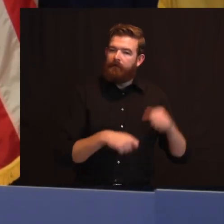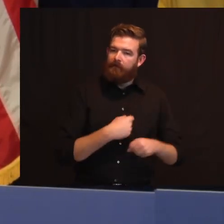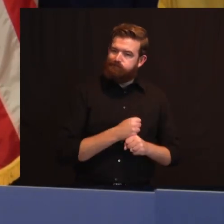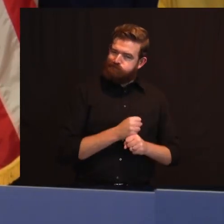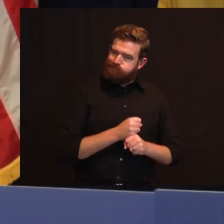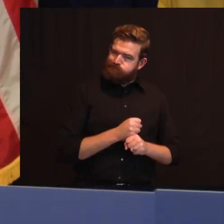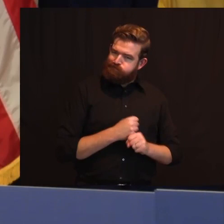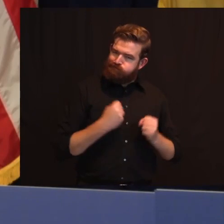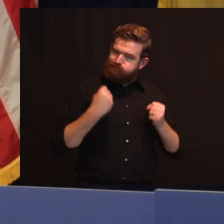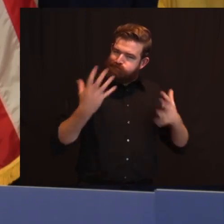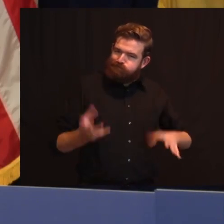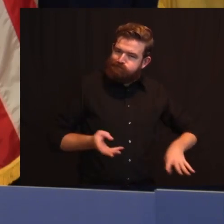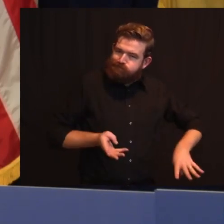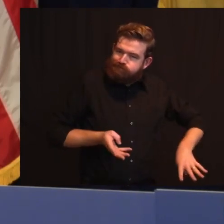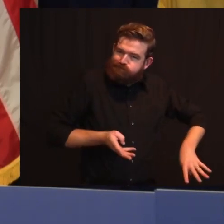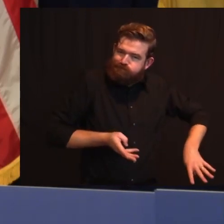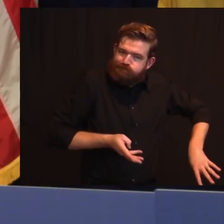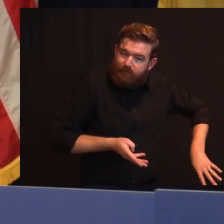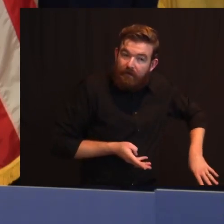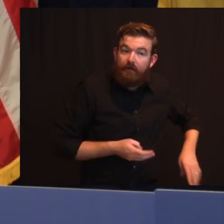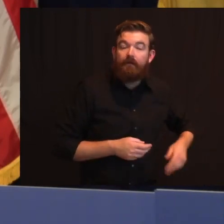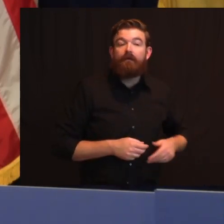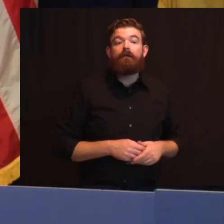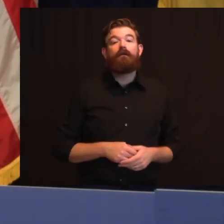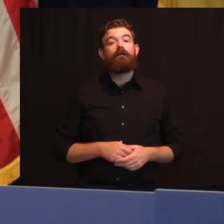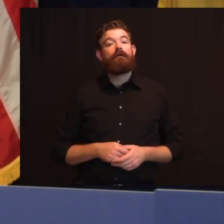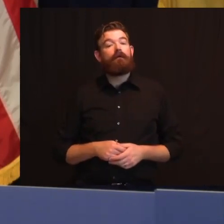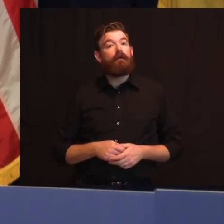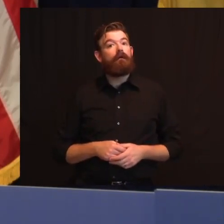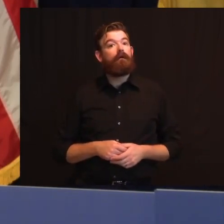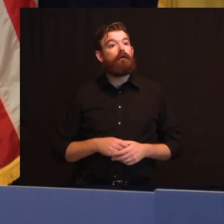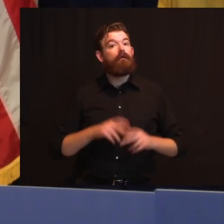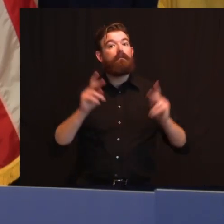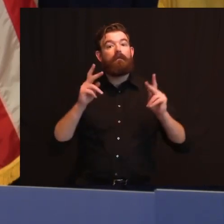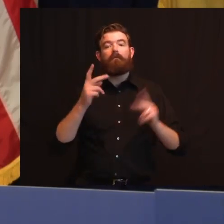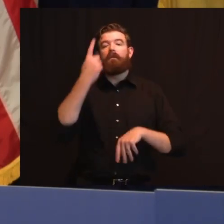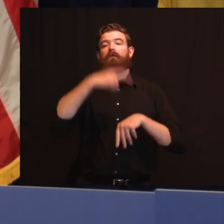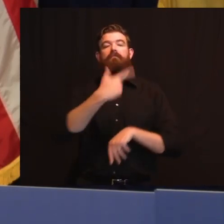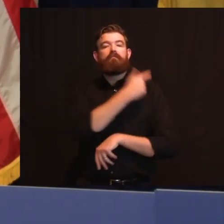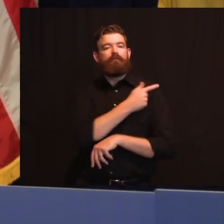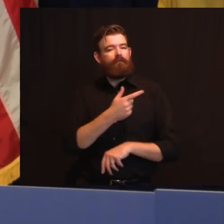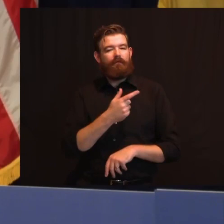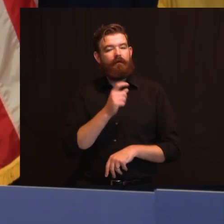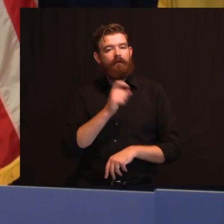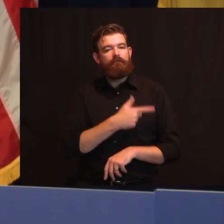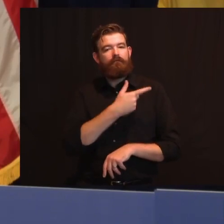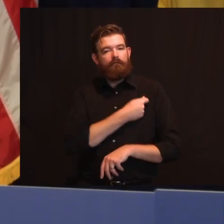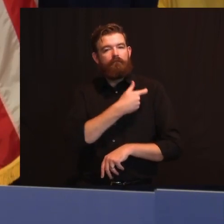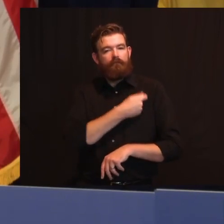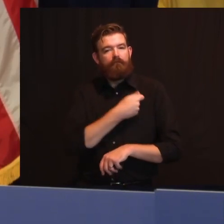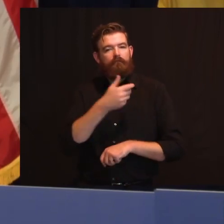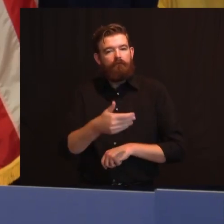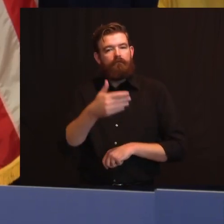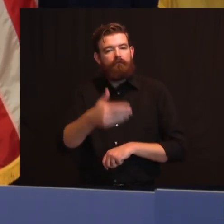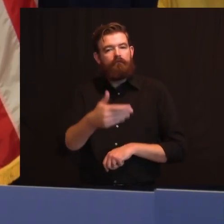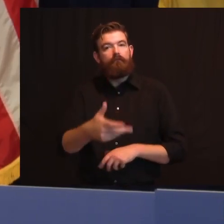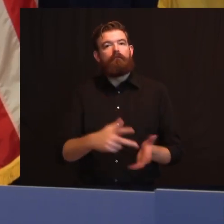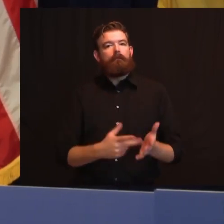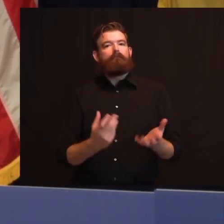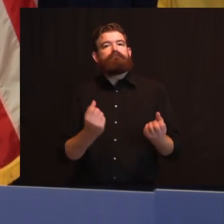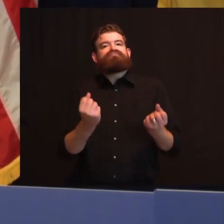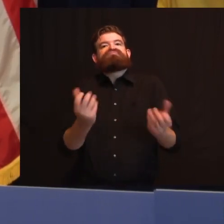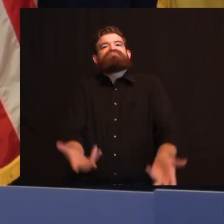doses of that vaccine. That vaccine is not likely to be 100% effective. All those things are going on at the same time. So it is going to be a